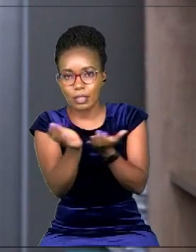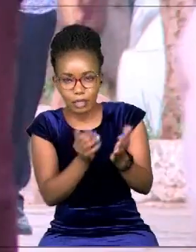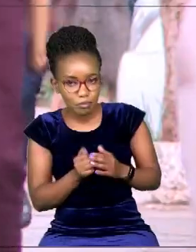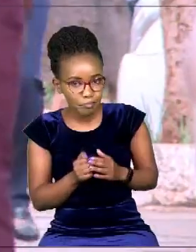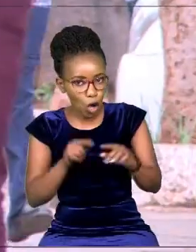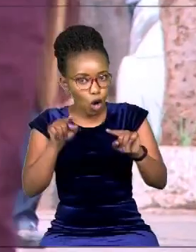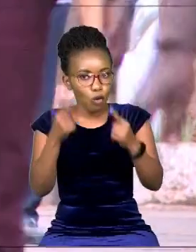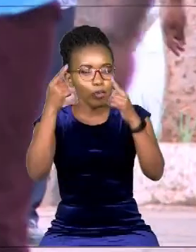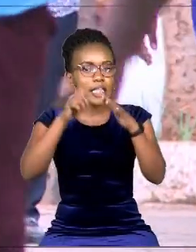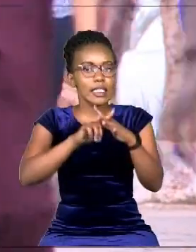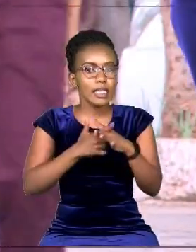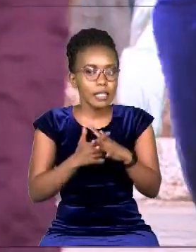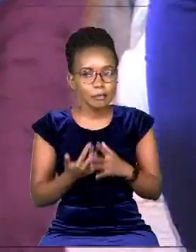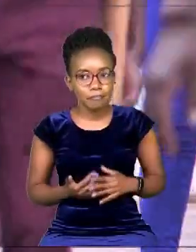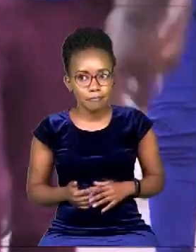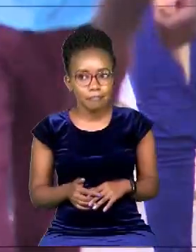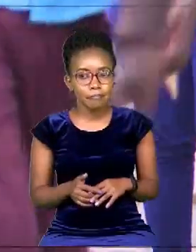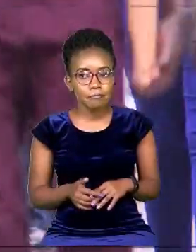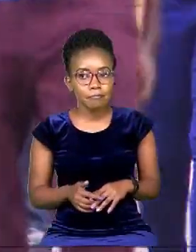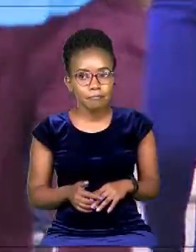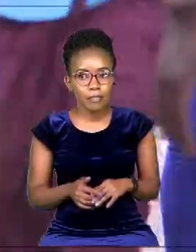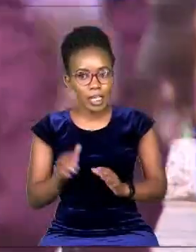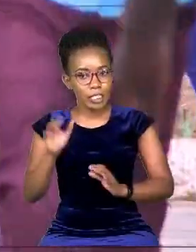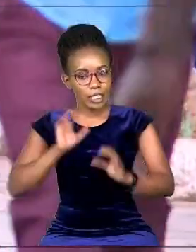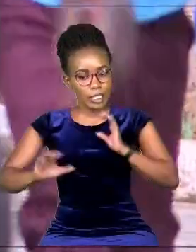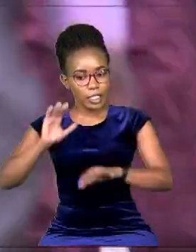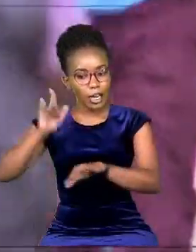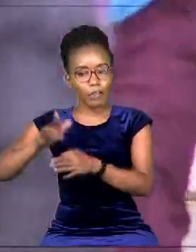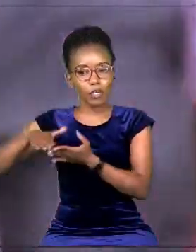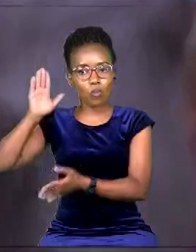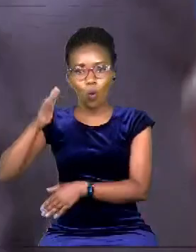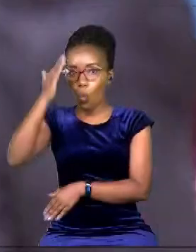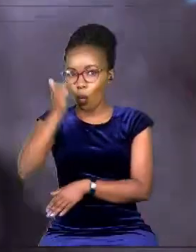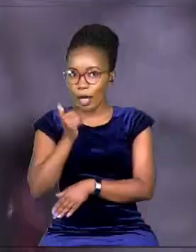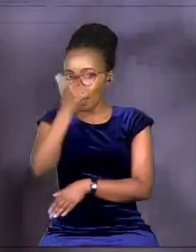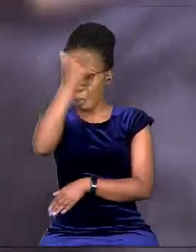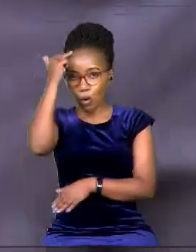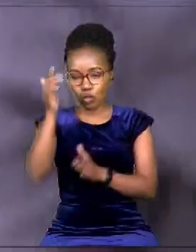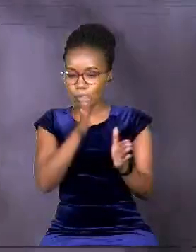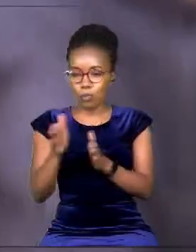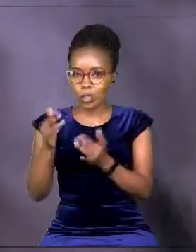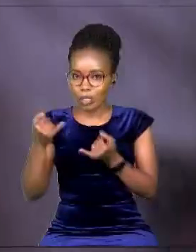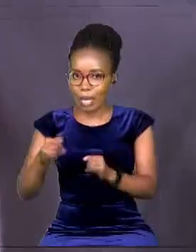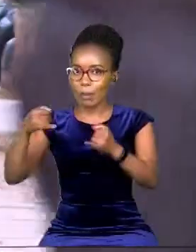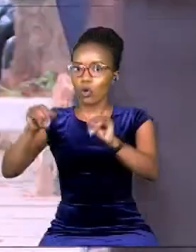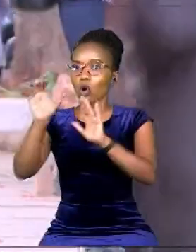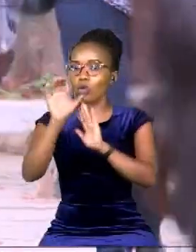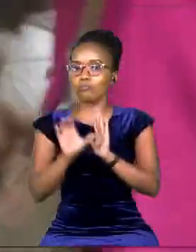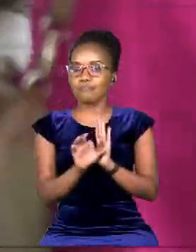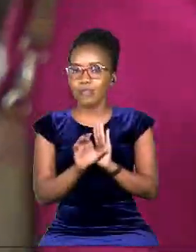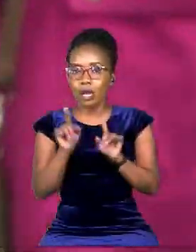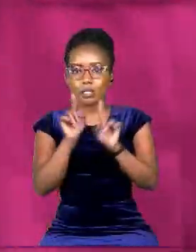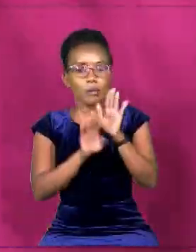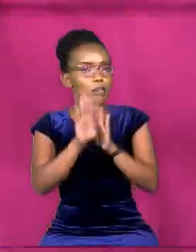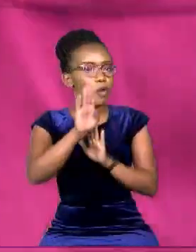problem. The victims here would be the citizens, because the process of implementation of the constitution and development